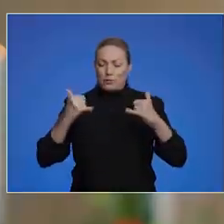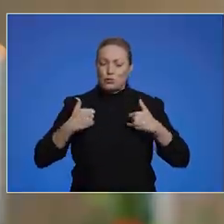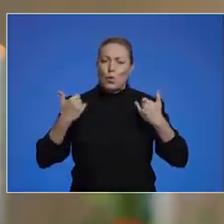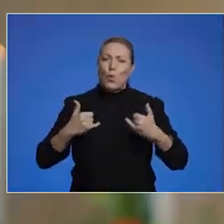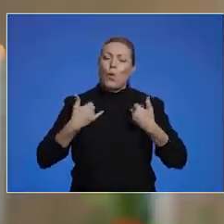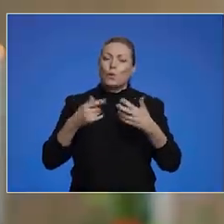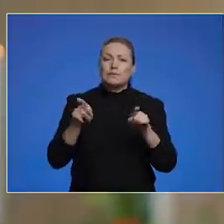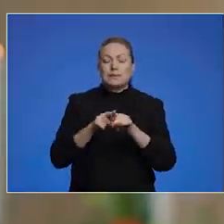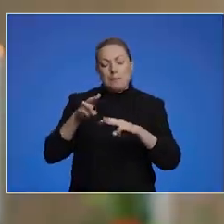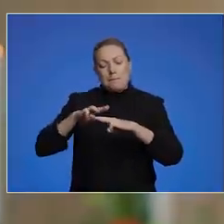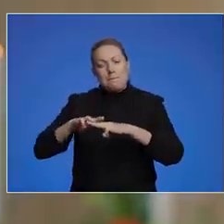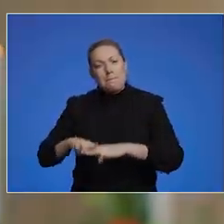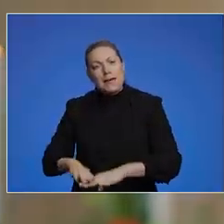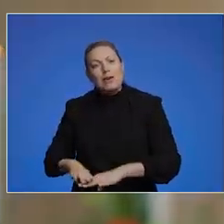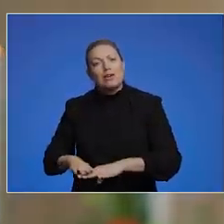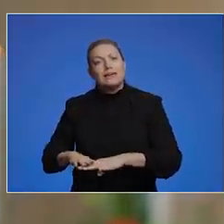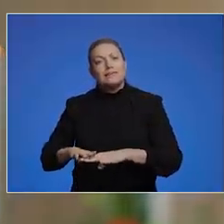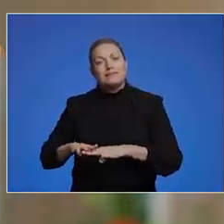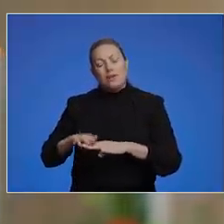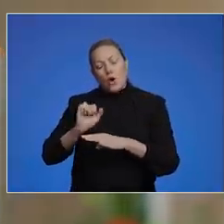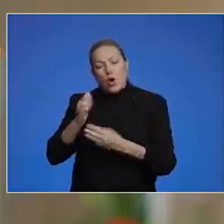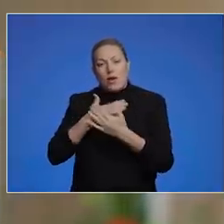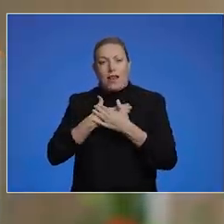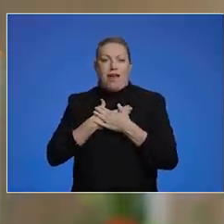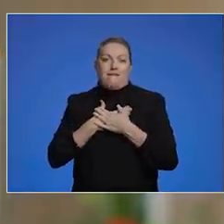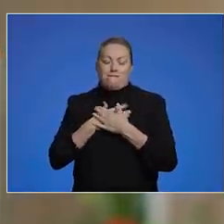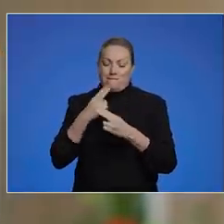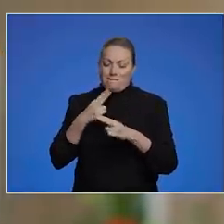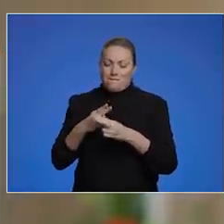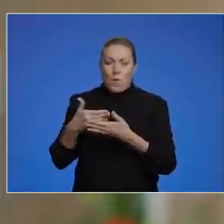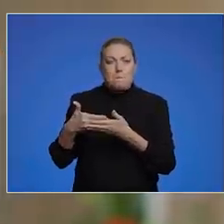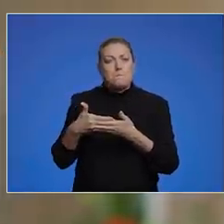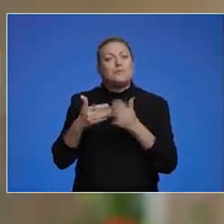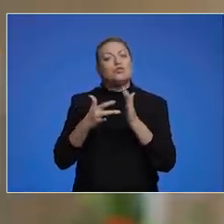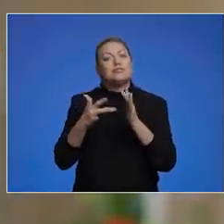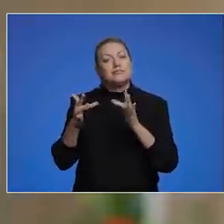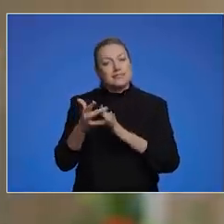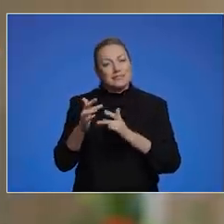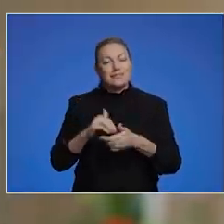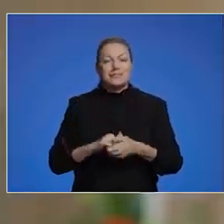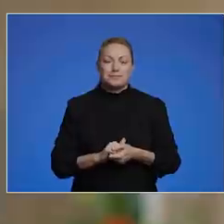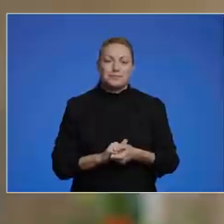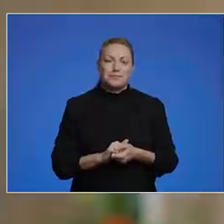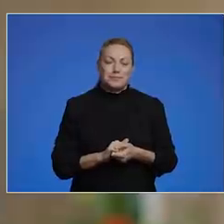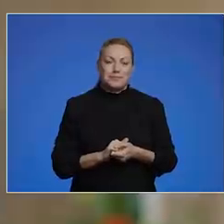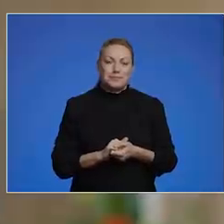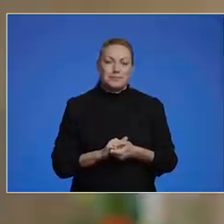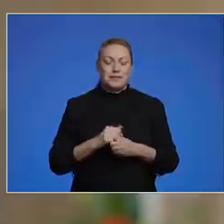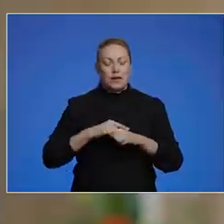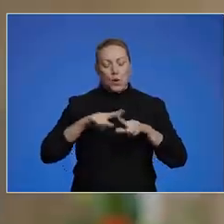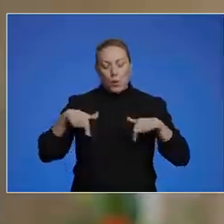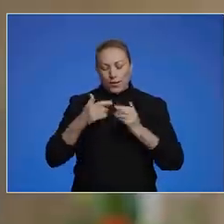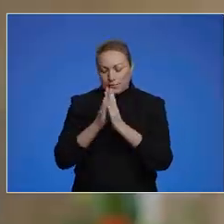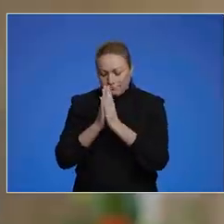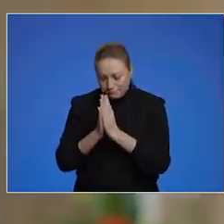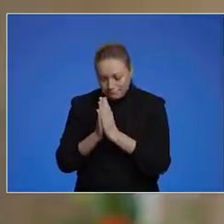Mary in beholding the love of Jesus. So as we begin this time of worship, let's just spend a moment in